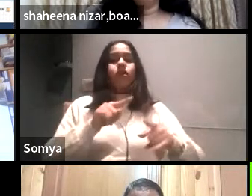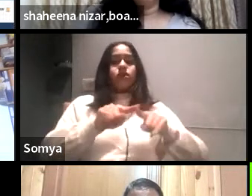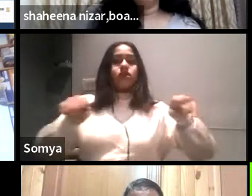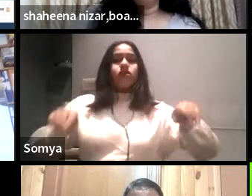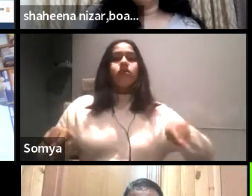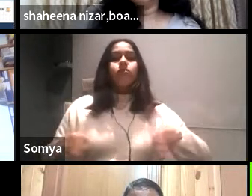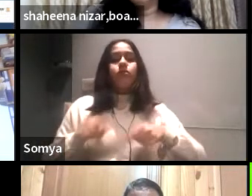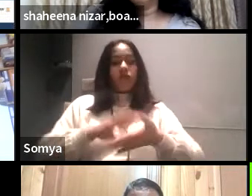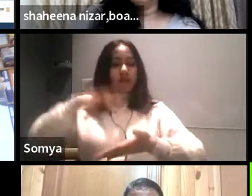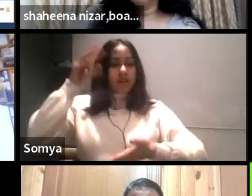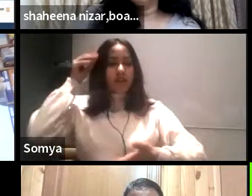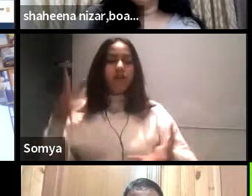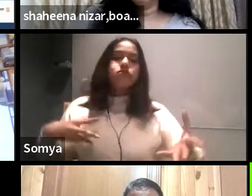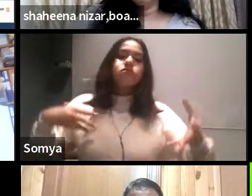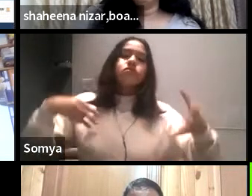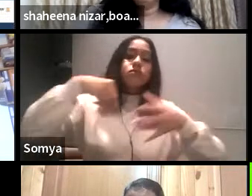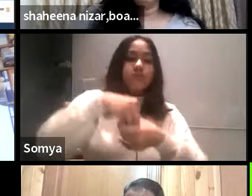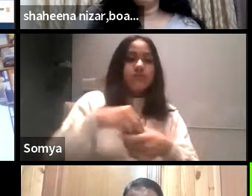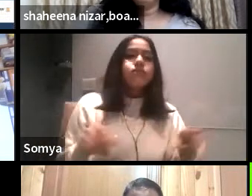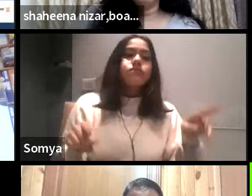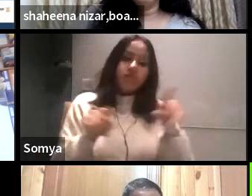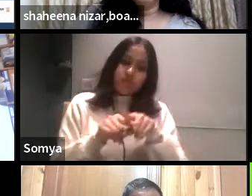have evolved, we have